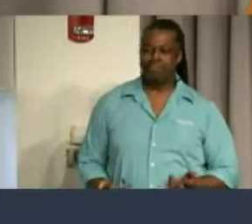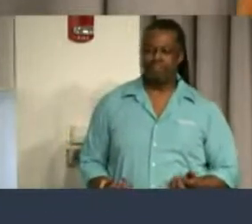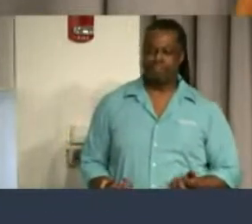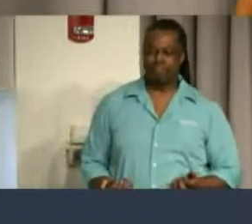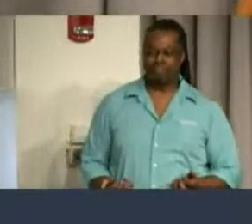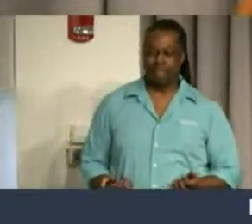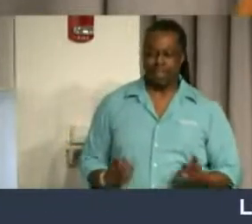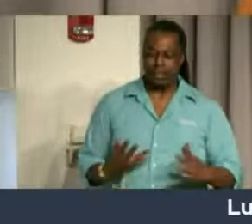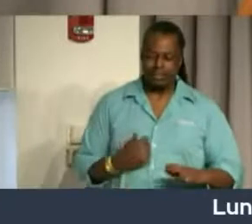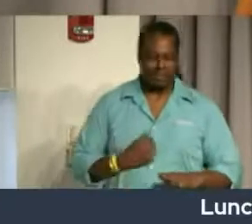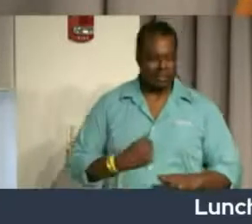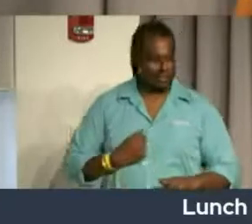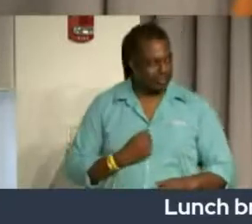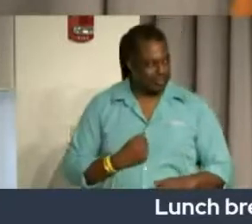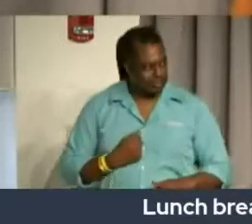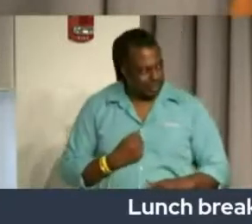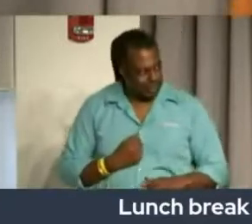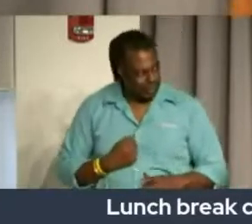And I'm sorry that